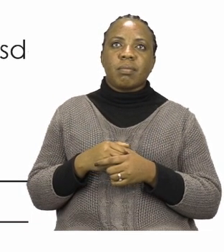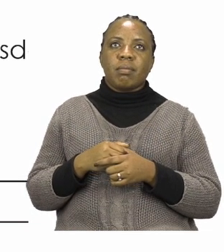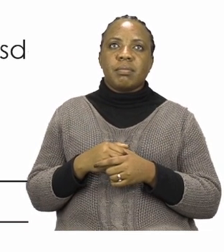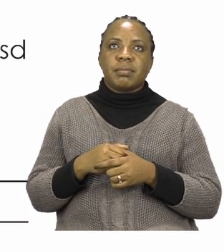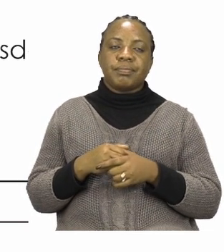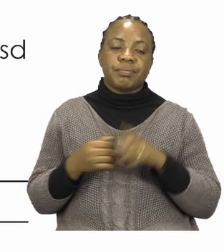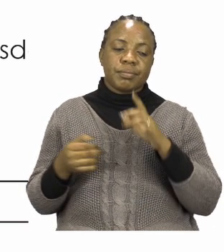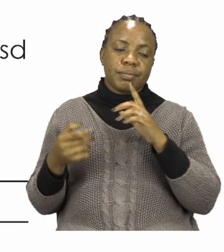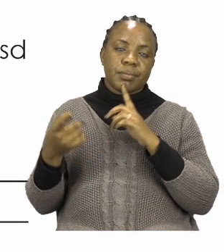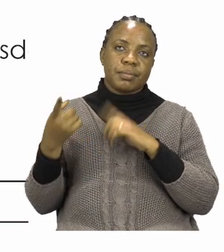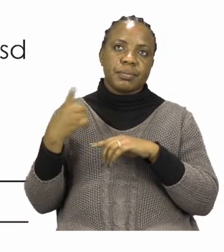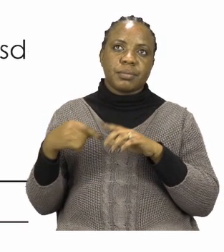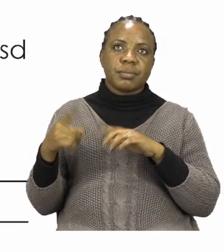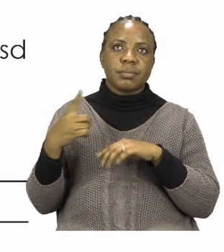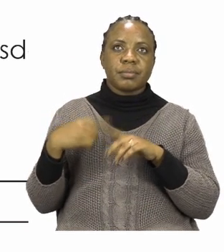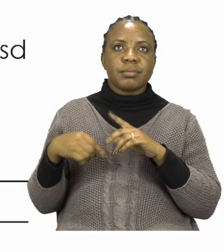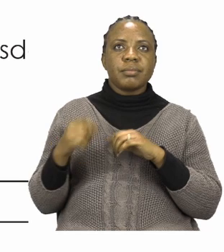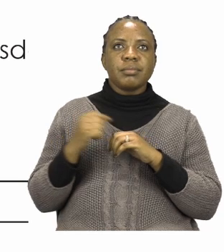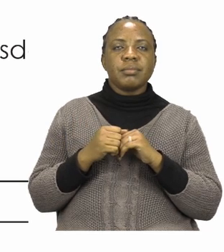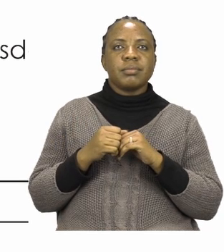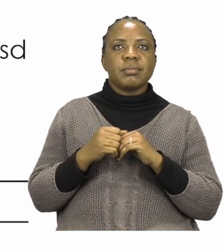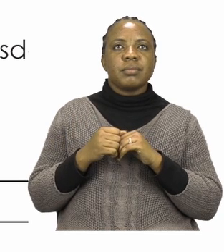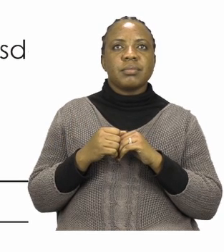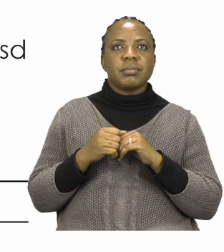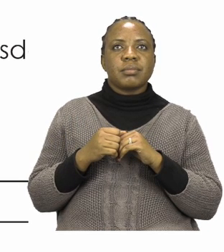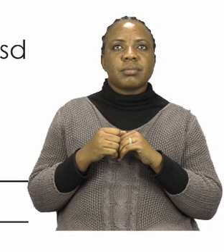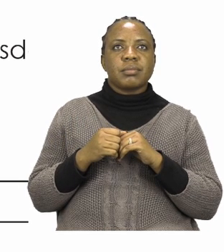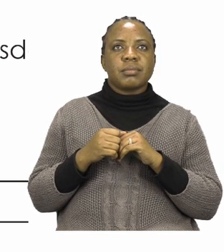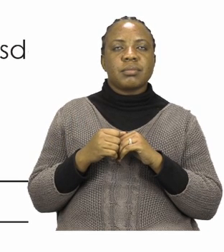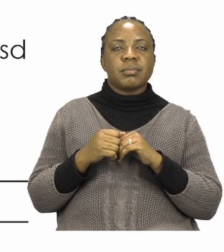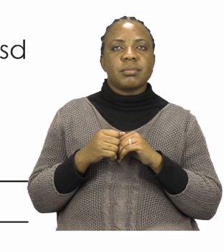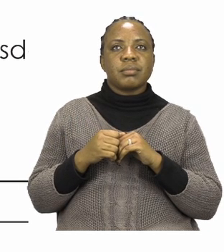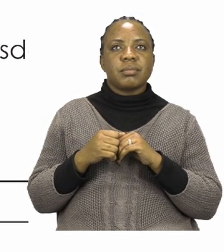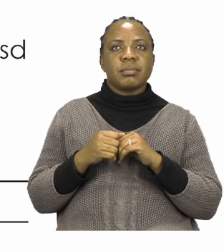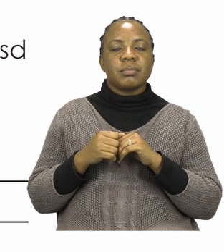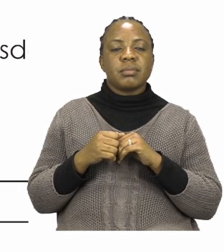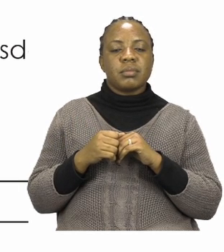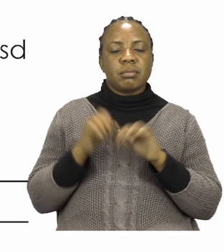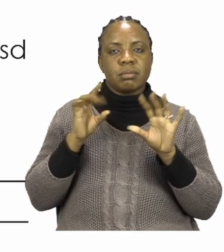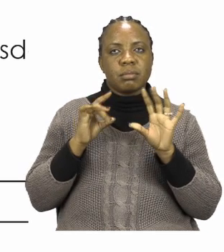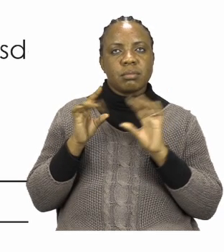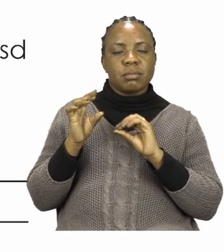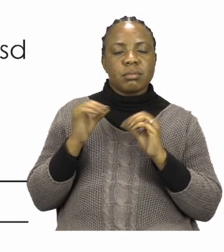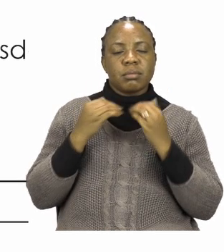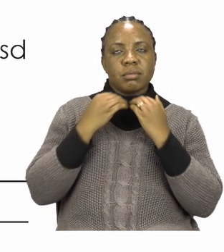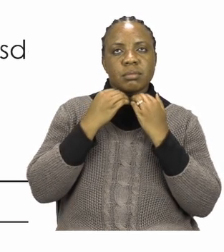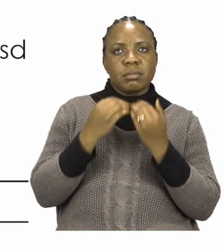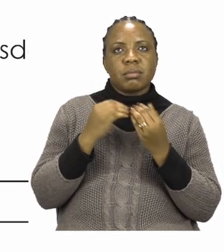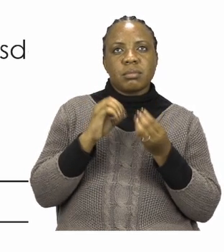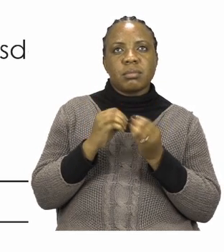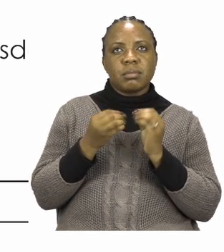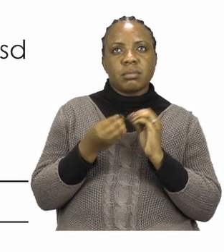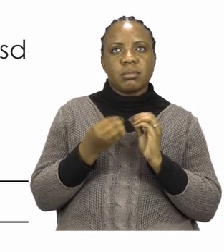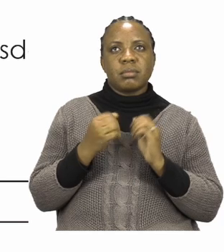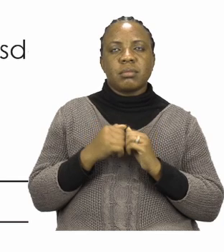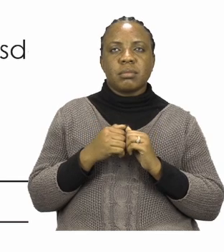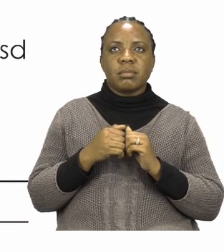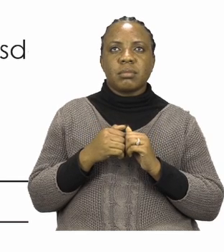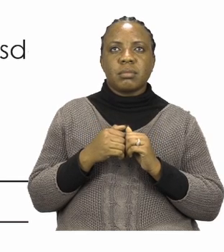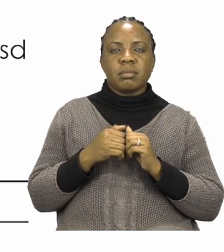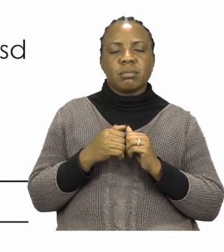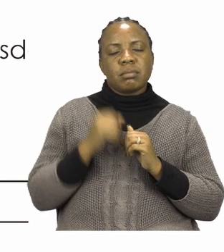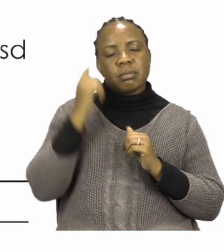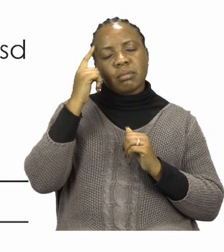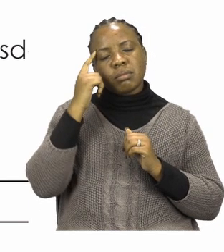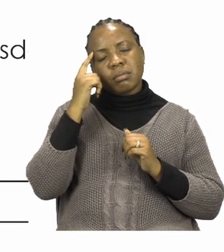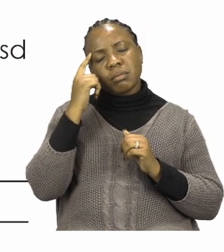Let's read that again. This time I'd like you to take out the numbers that are important and then try to figure out which action we're going